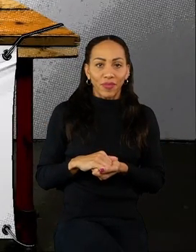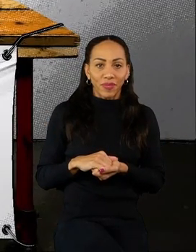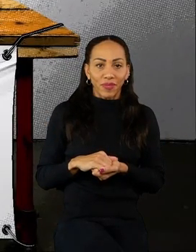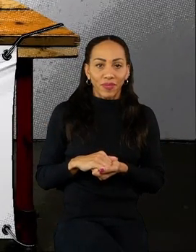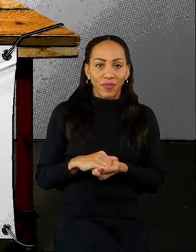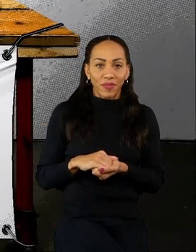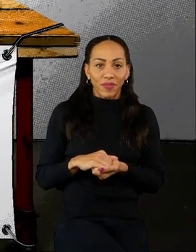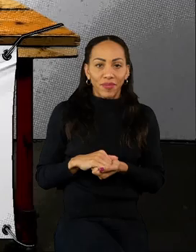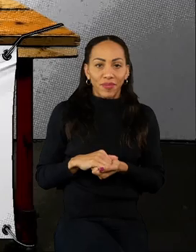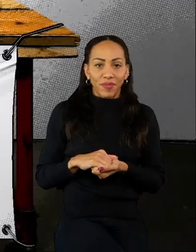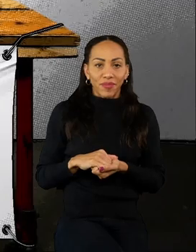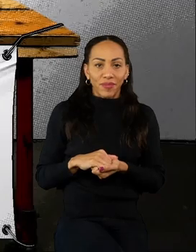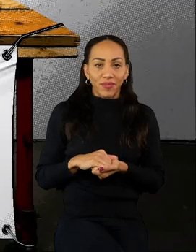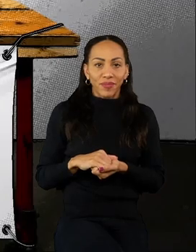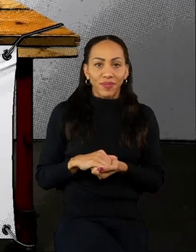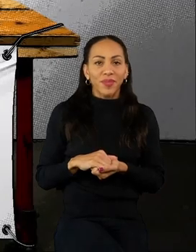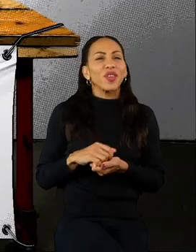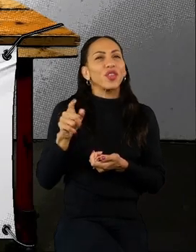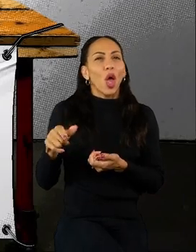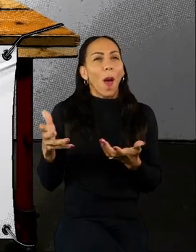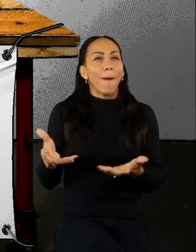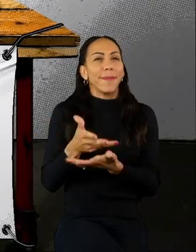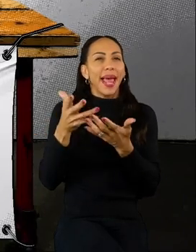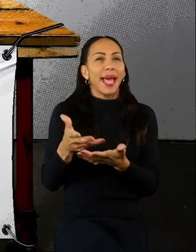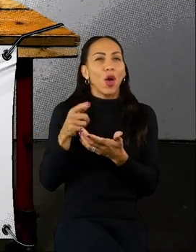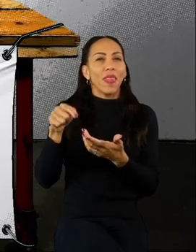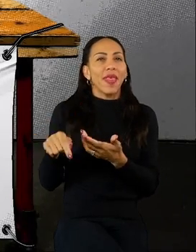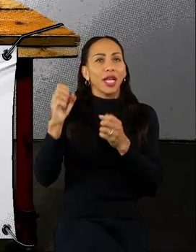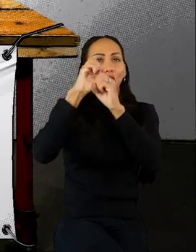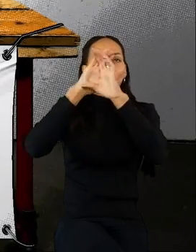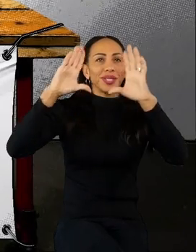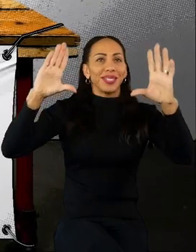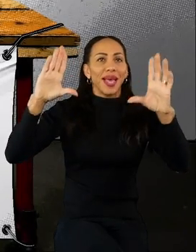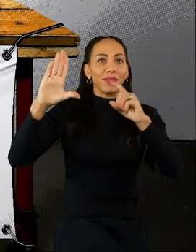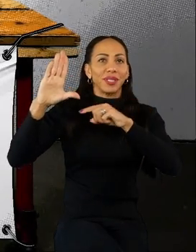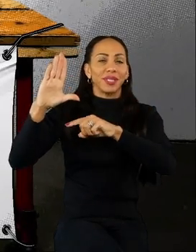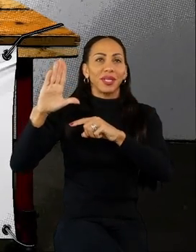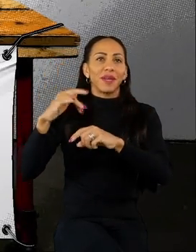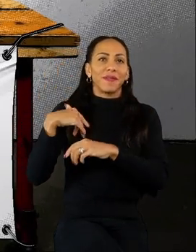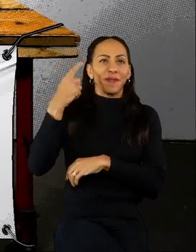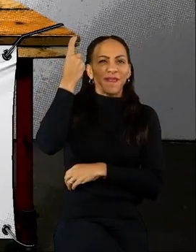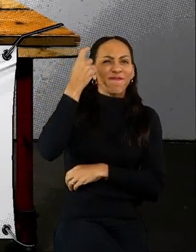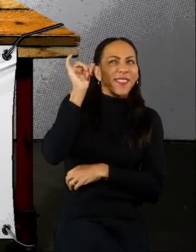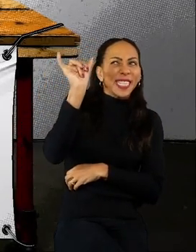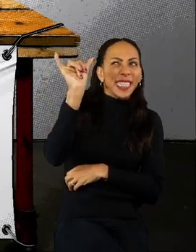the sort of suggestion of Steve's kind of intervention in the project, playing on that sort of theme